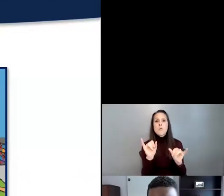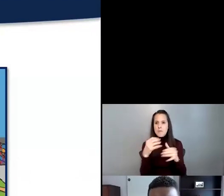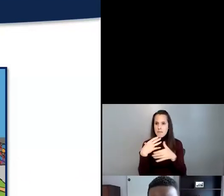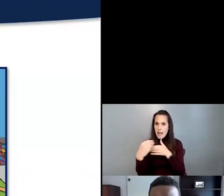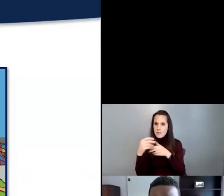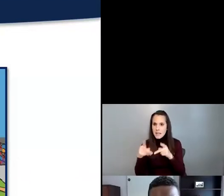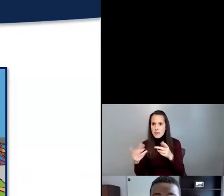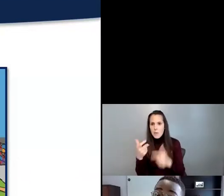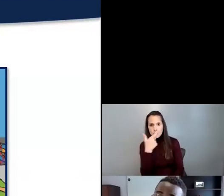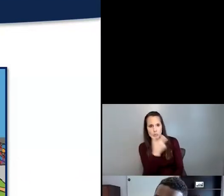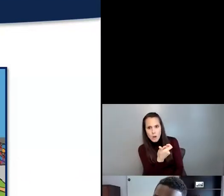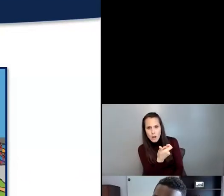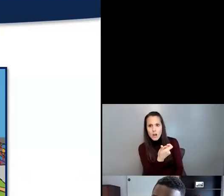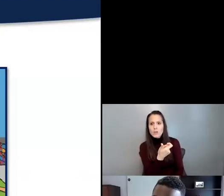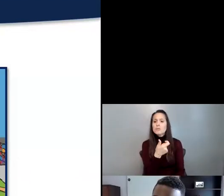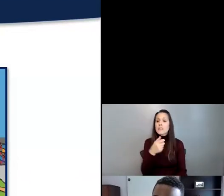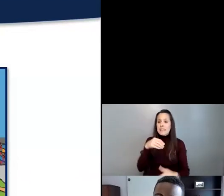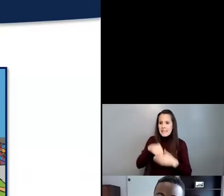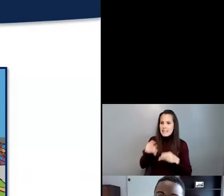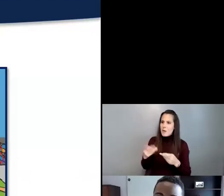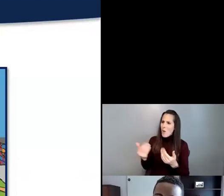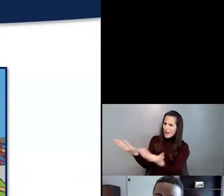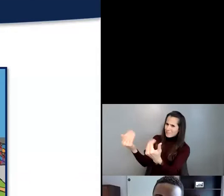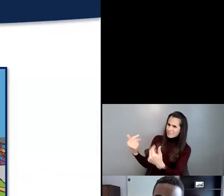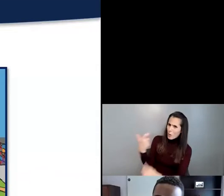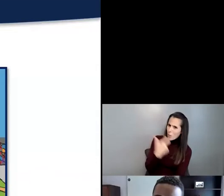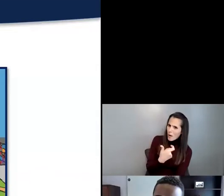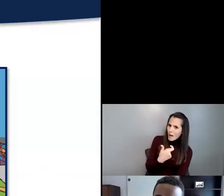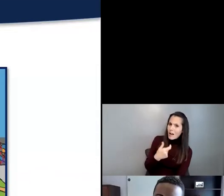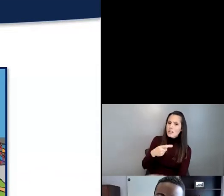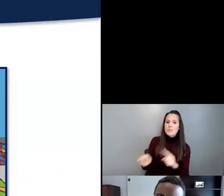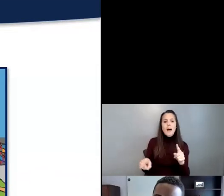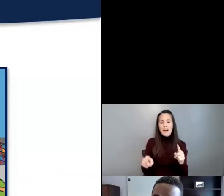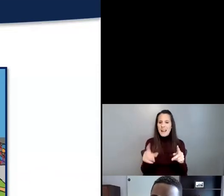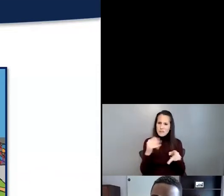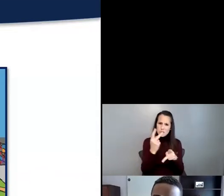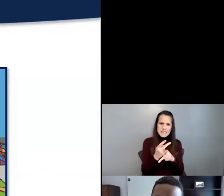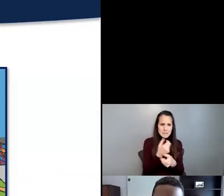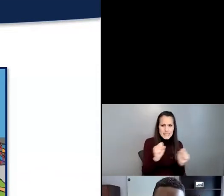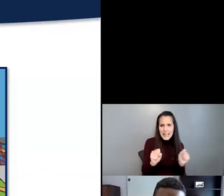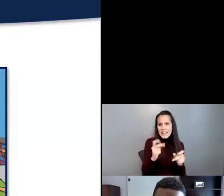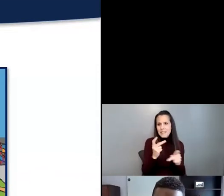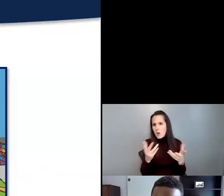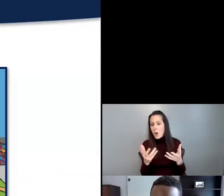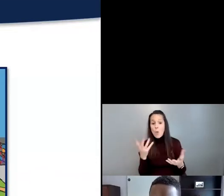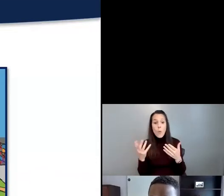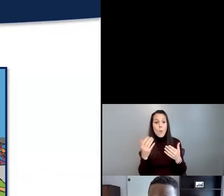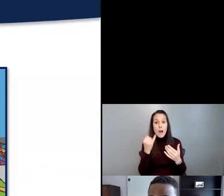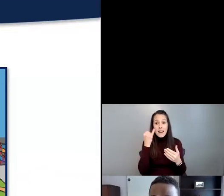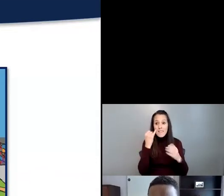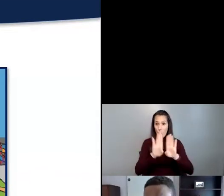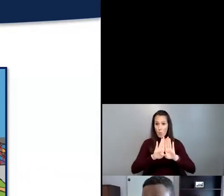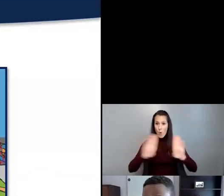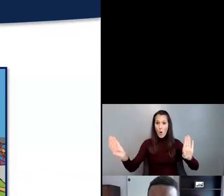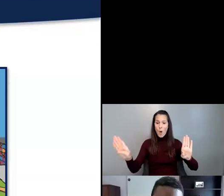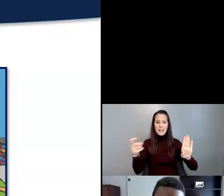and the people inside want you to be able to see, but they need to keep things in themselves. What if we put a plexiglass wall up instead? What